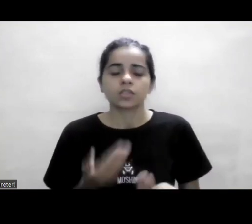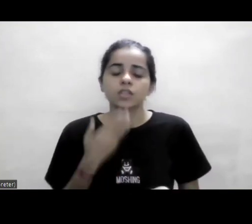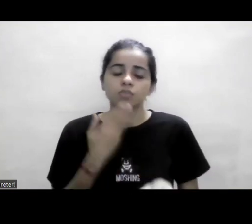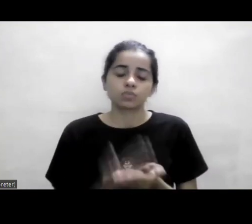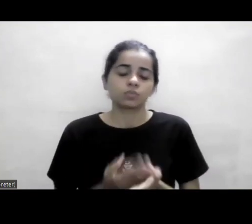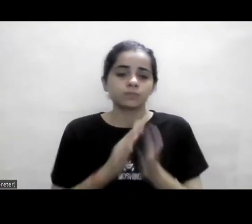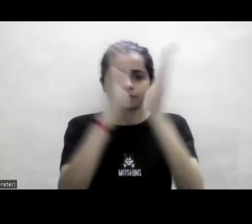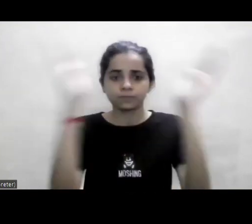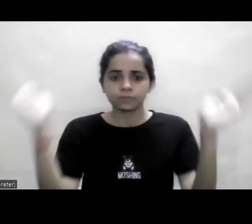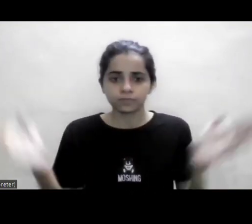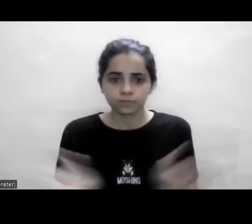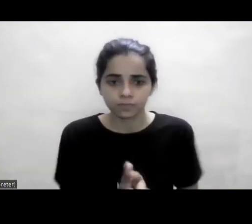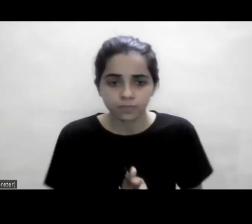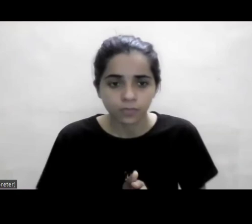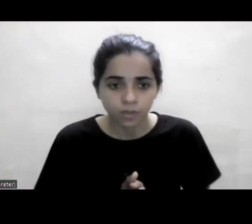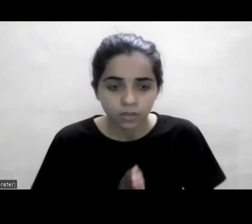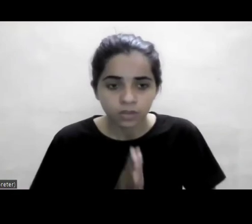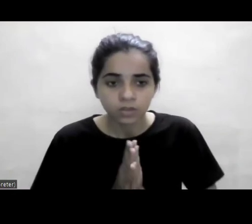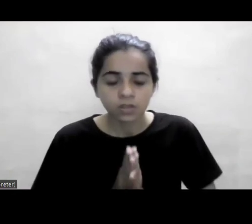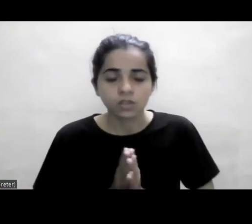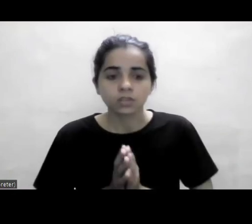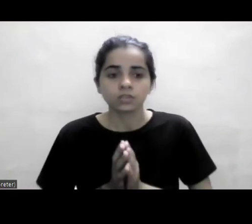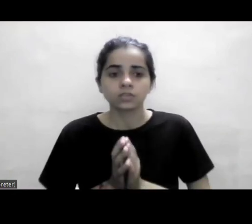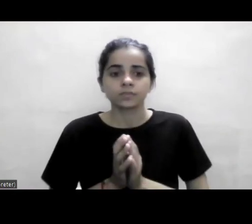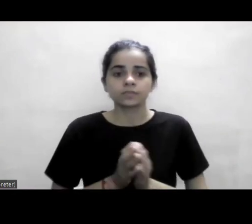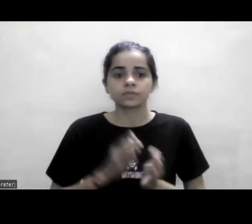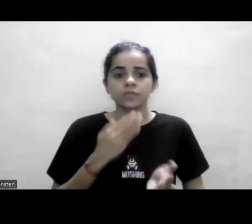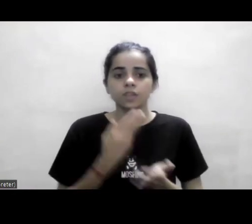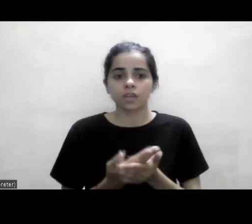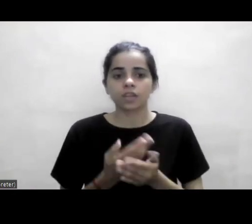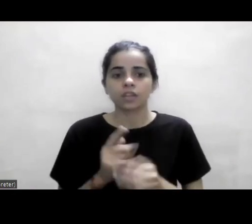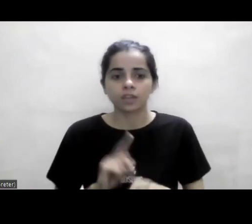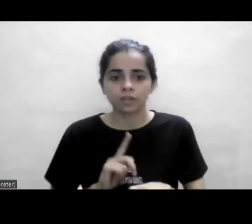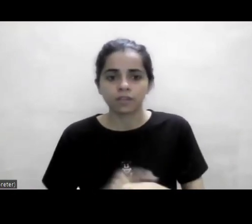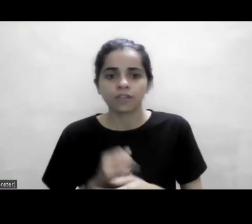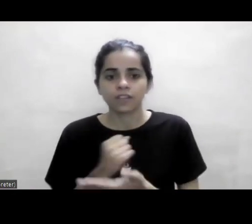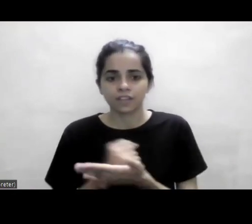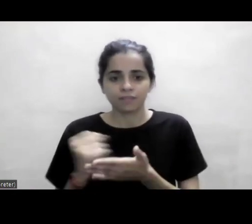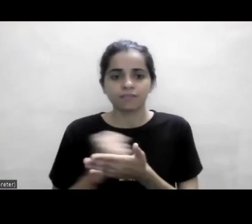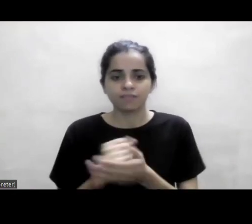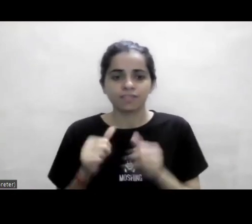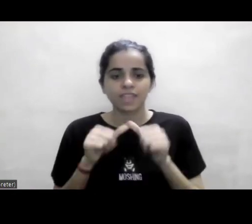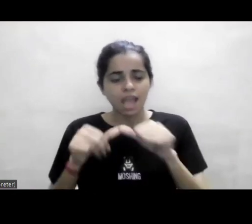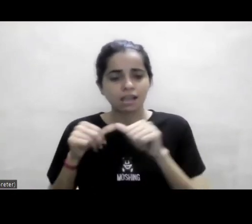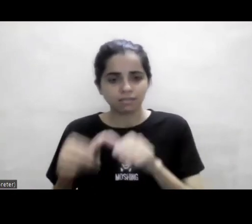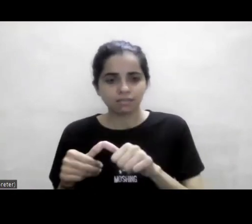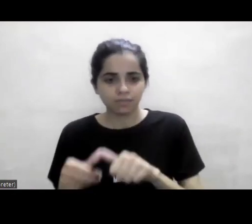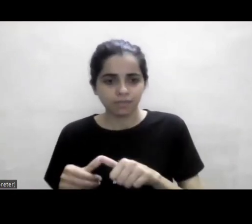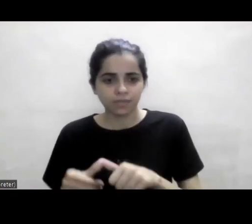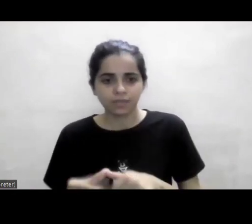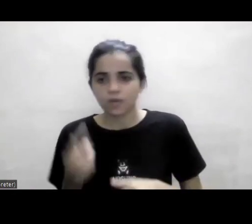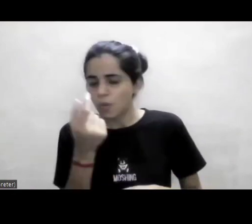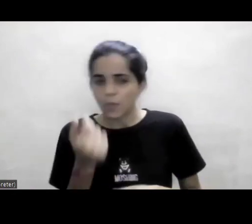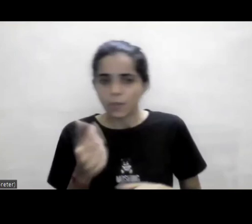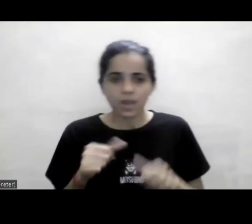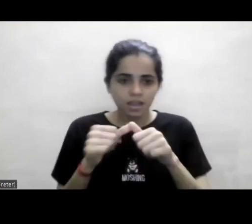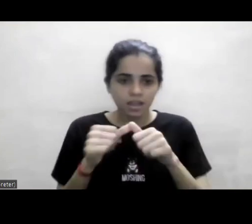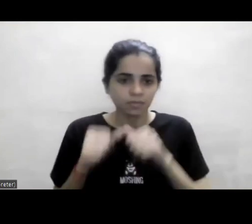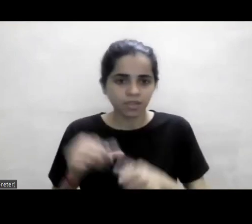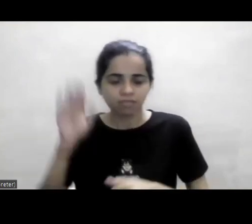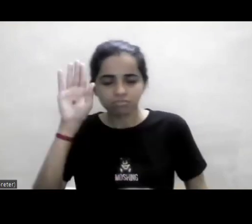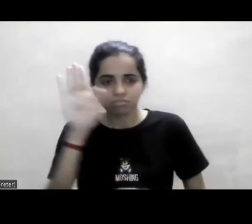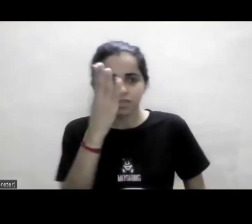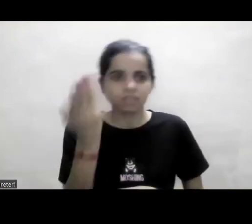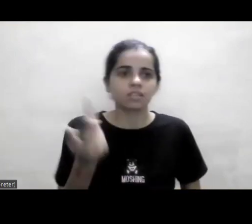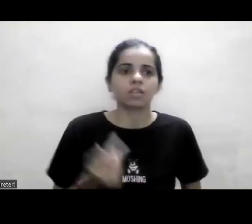today. I think I have tried to answer and talk to each one of you who have raised your